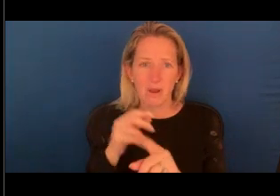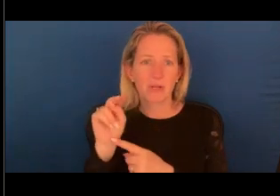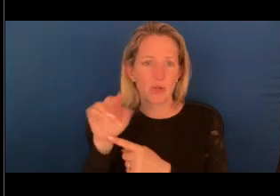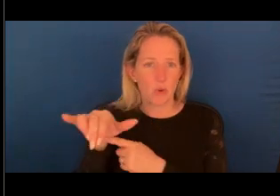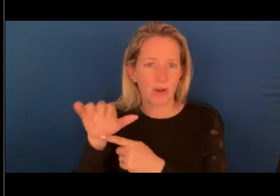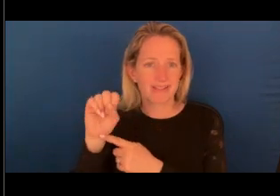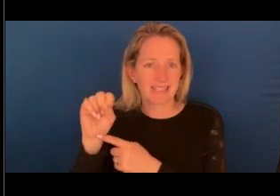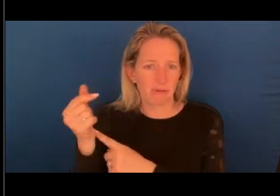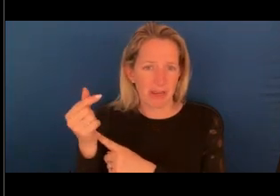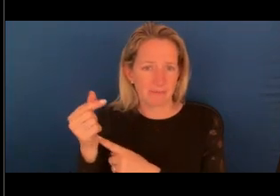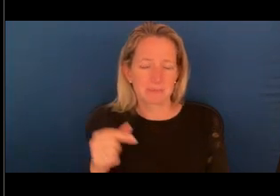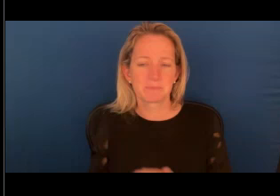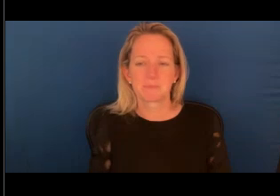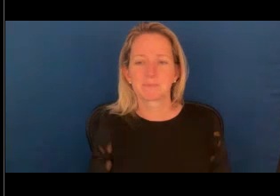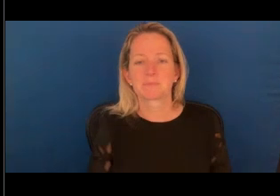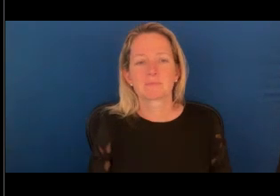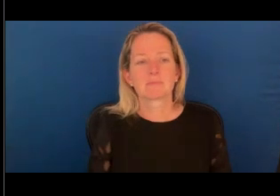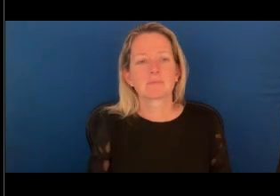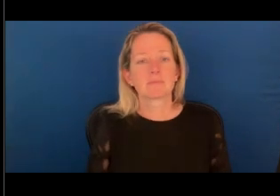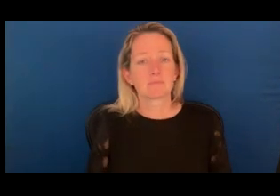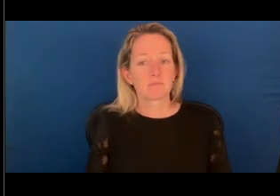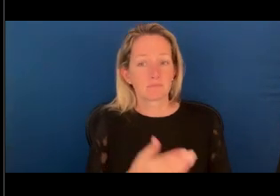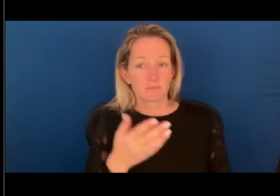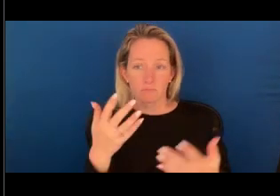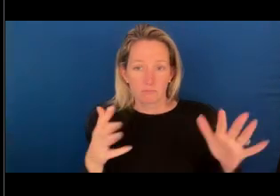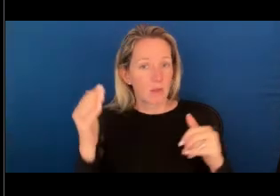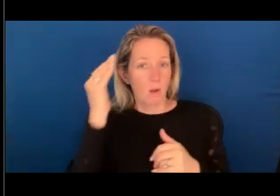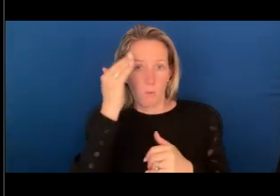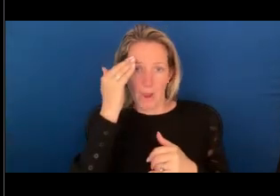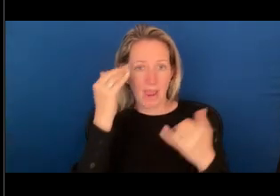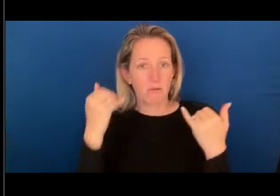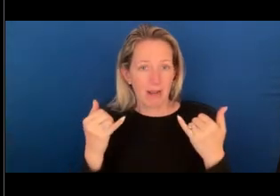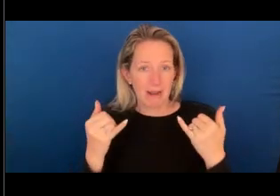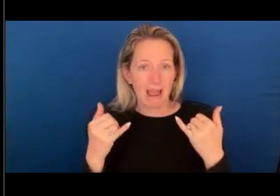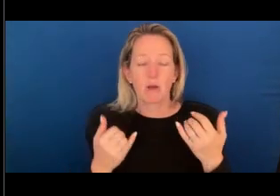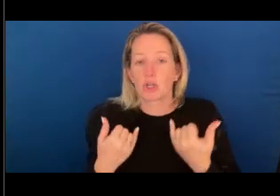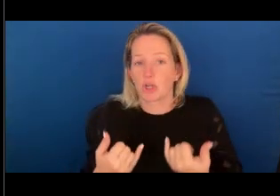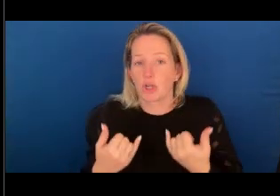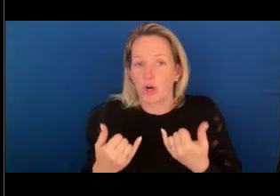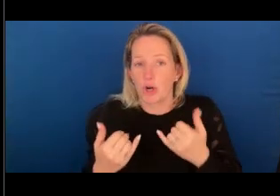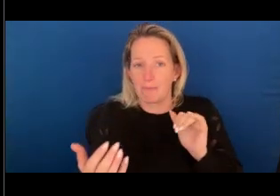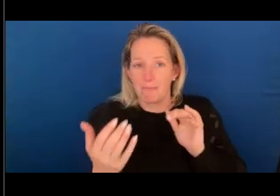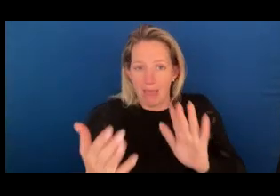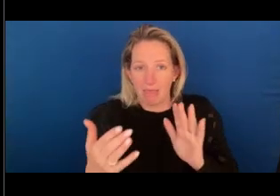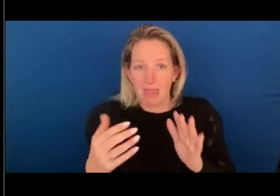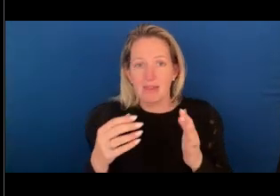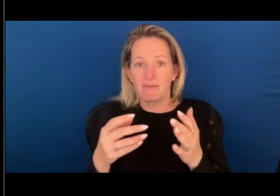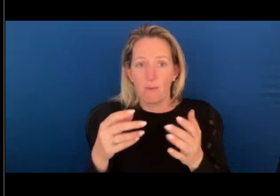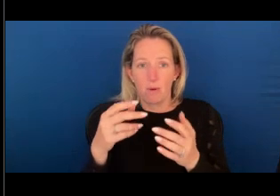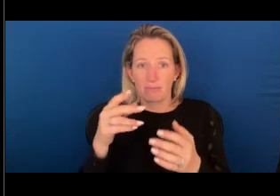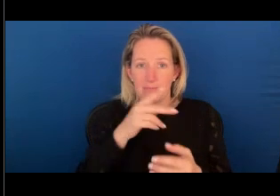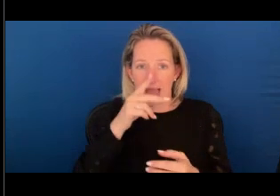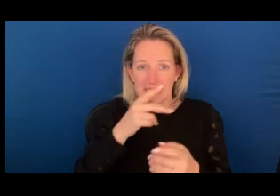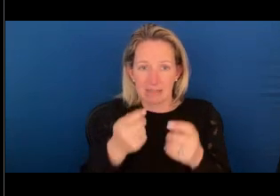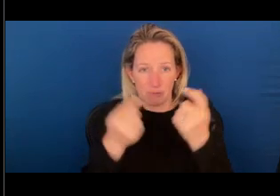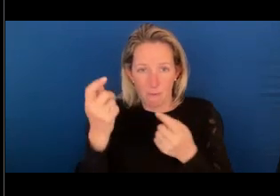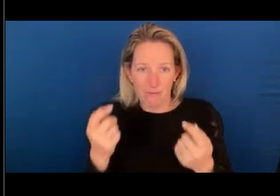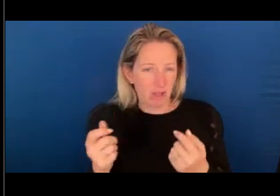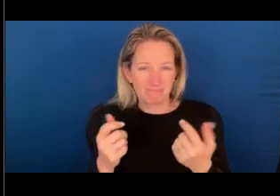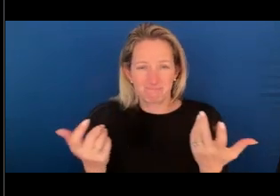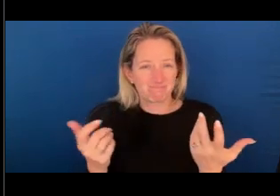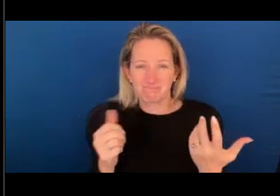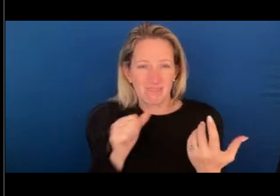So as you're probably all well aware by now, the current methods of plastic removal are really inefficient in many different ways. Some of the